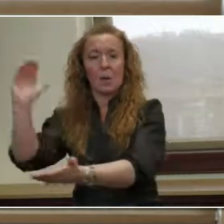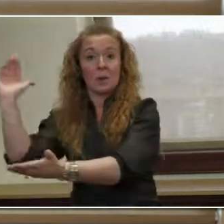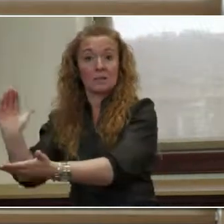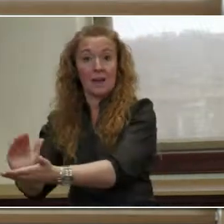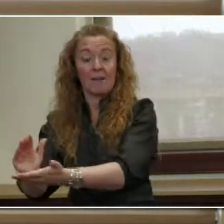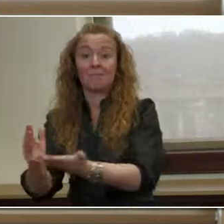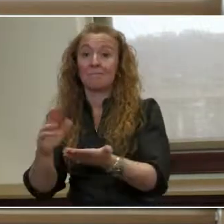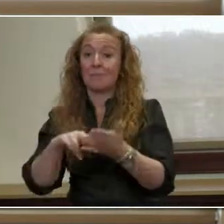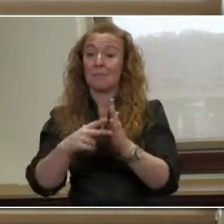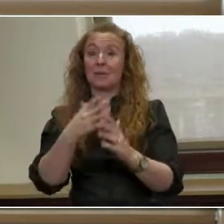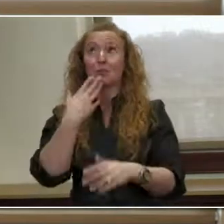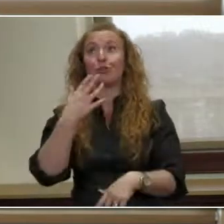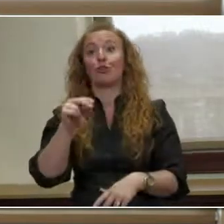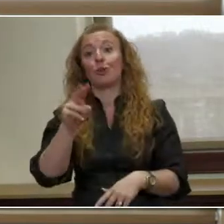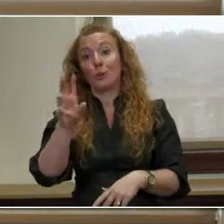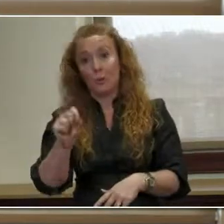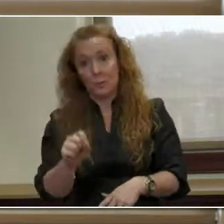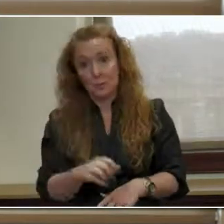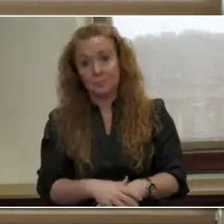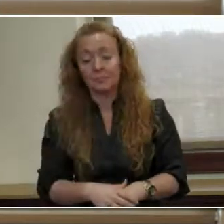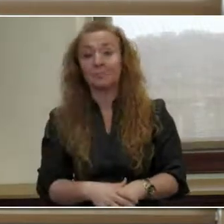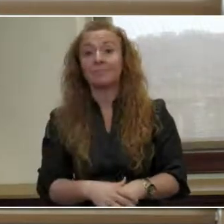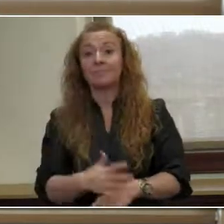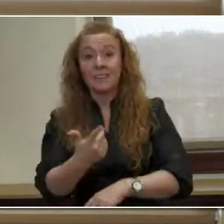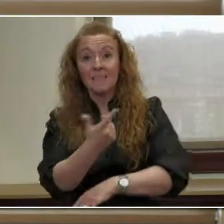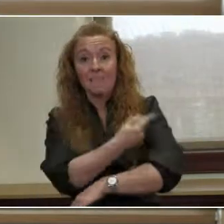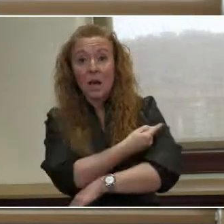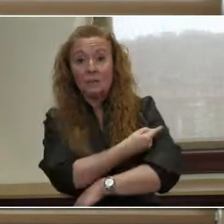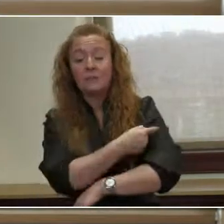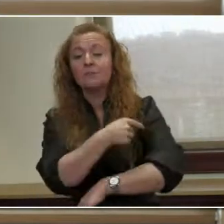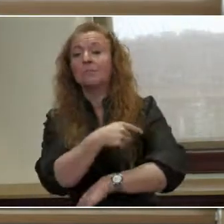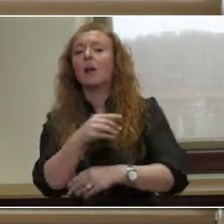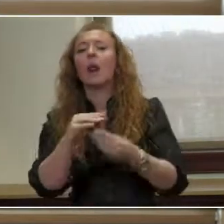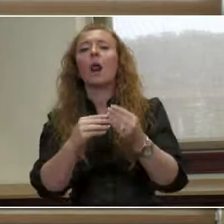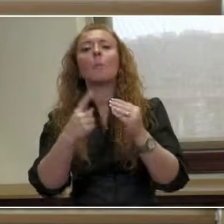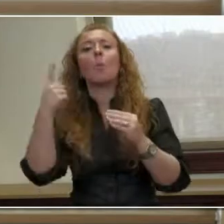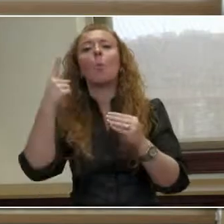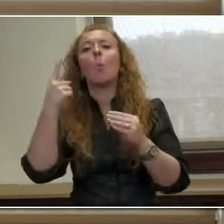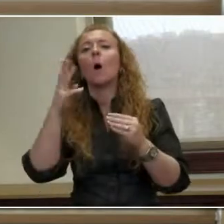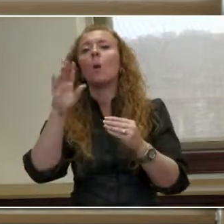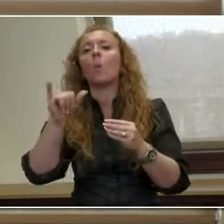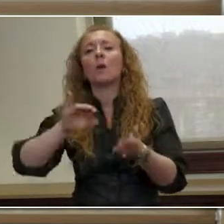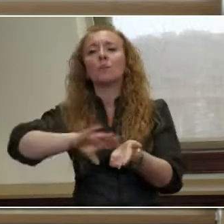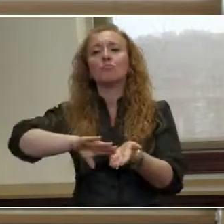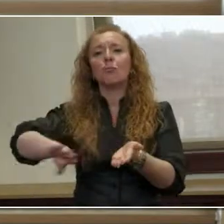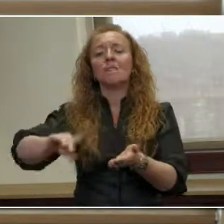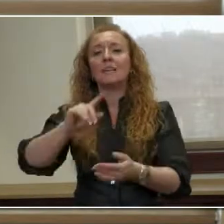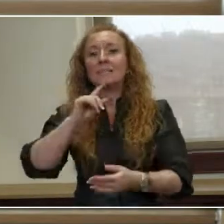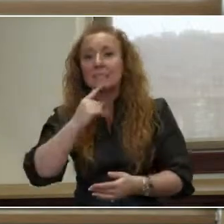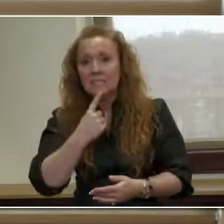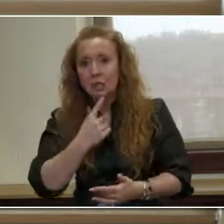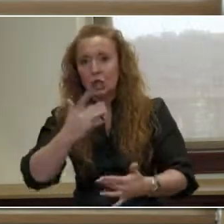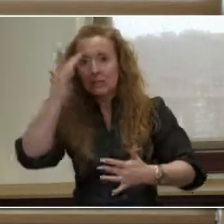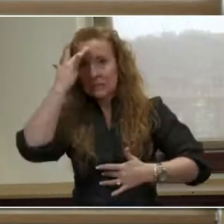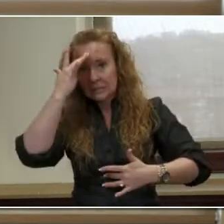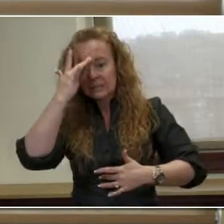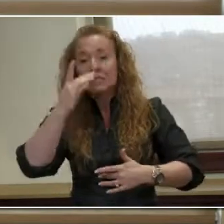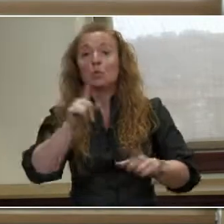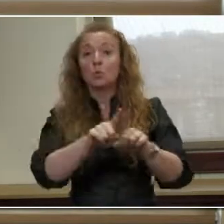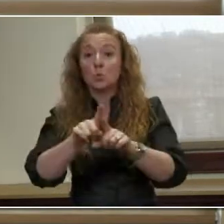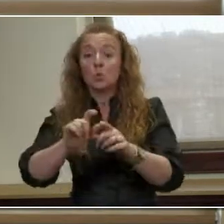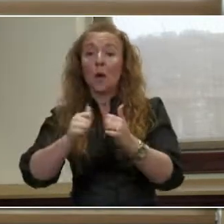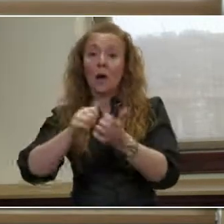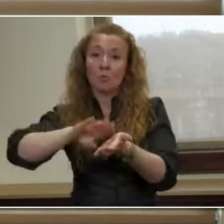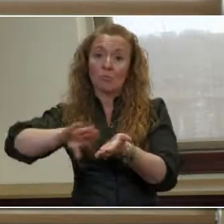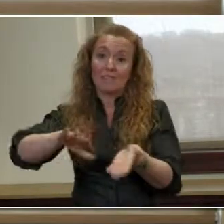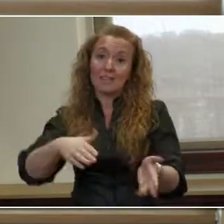All good news. Vaccination is the leading public health prevention strategy for severe disease and death from